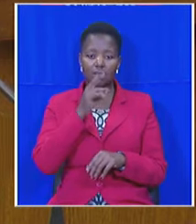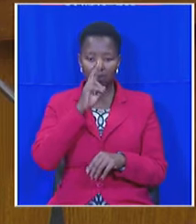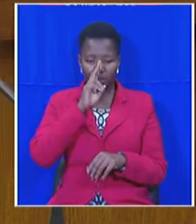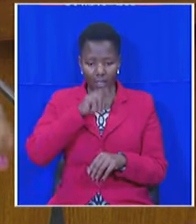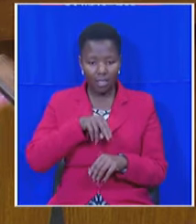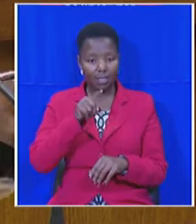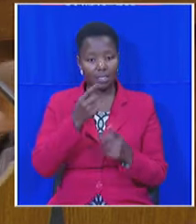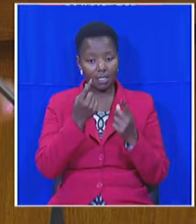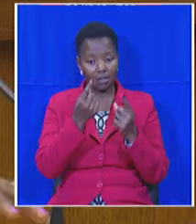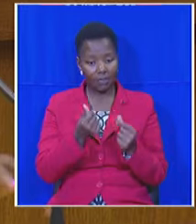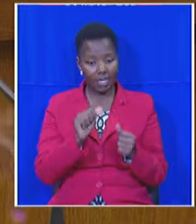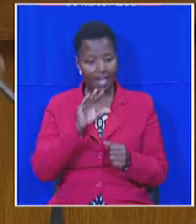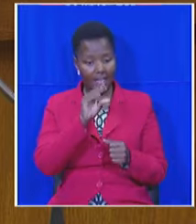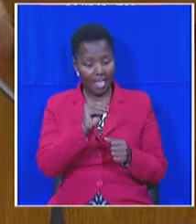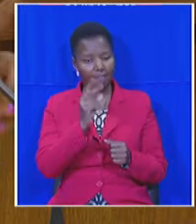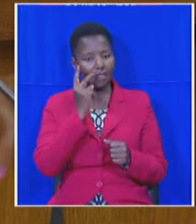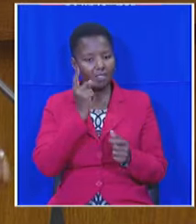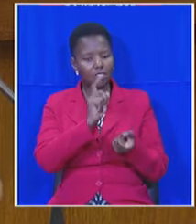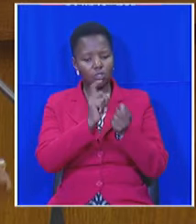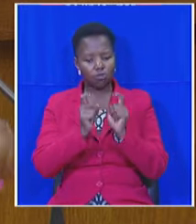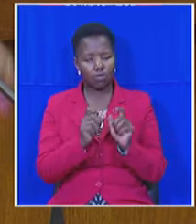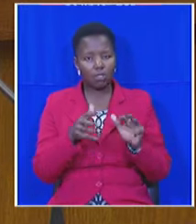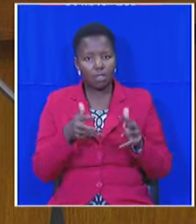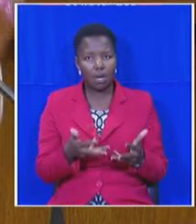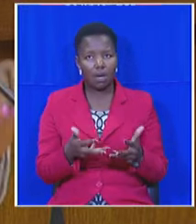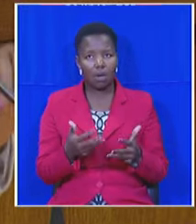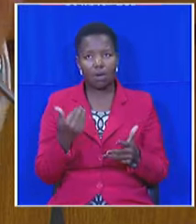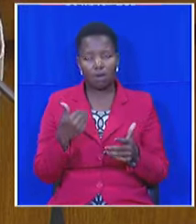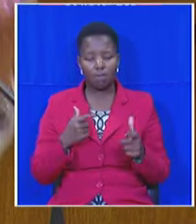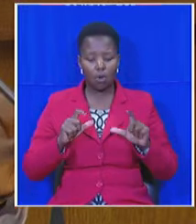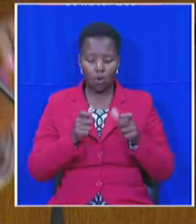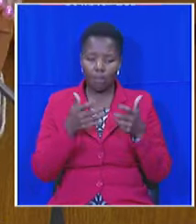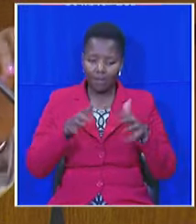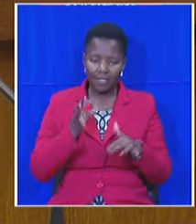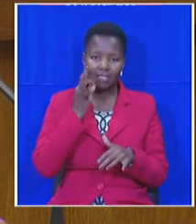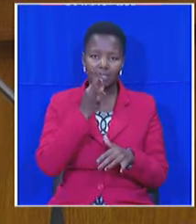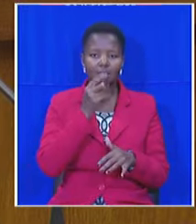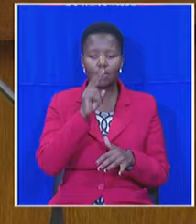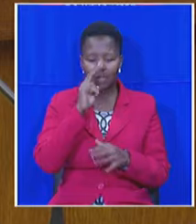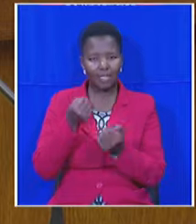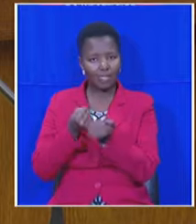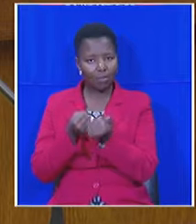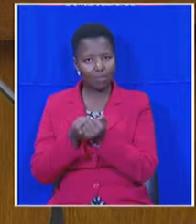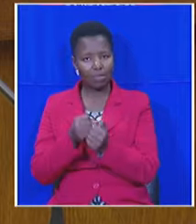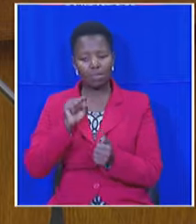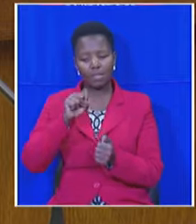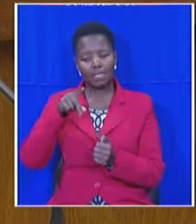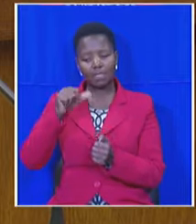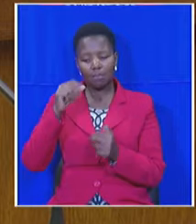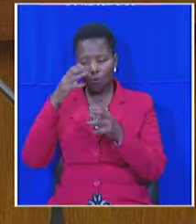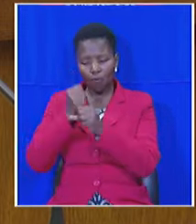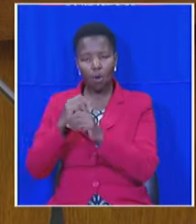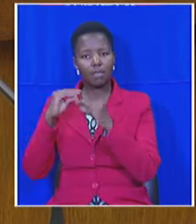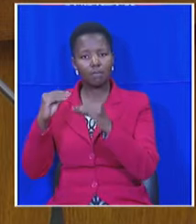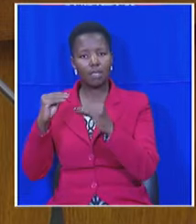are there, go reconsider the mechanism. We've said that as a committee, let's support SAPO in terms of business, not only in terms